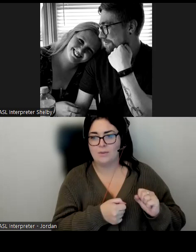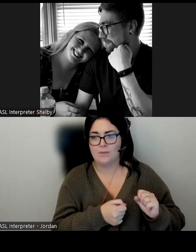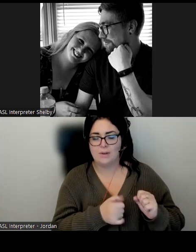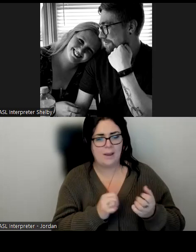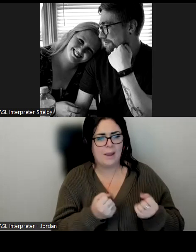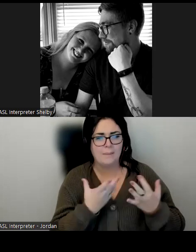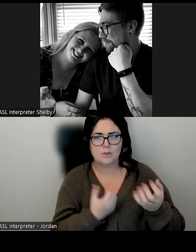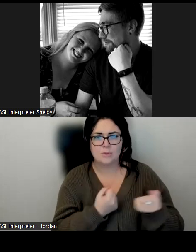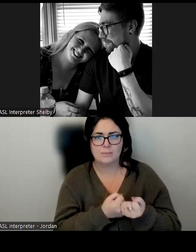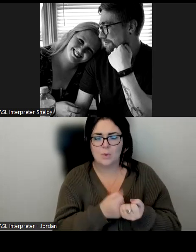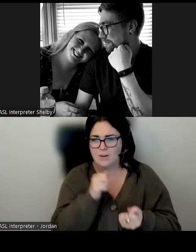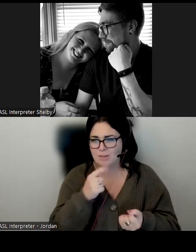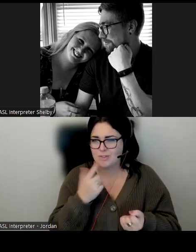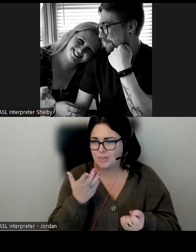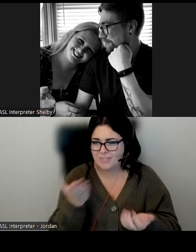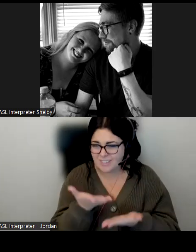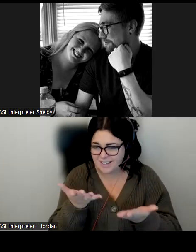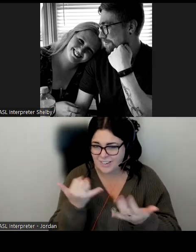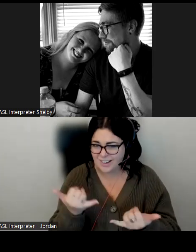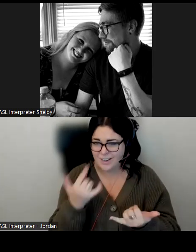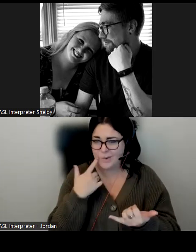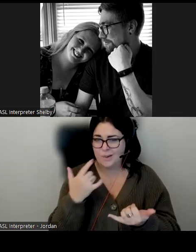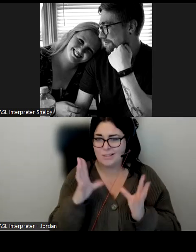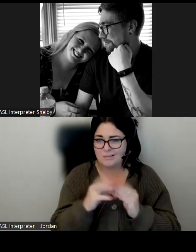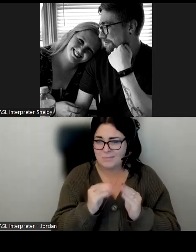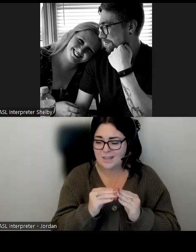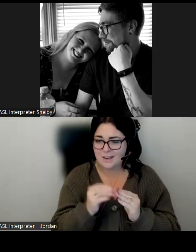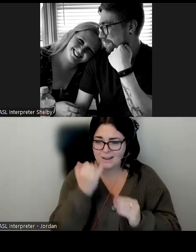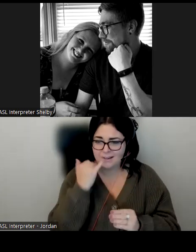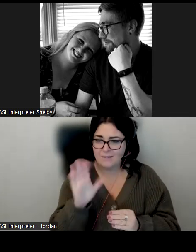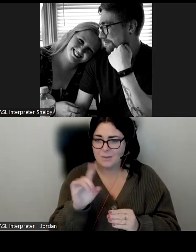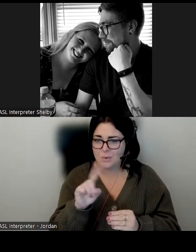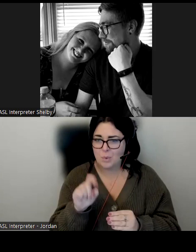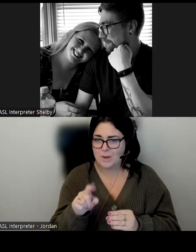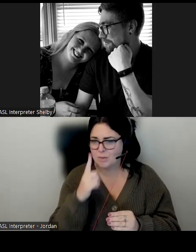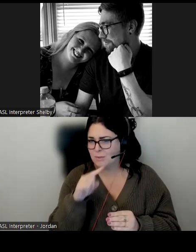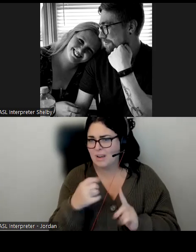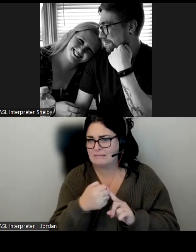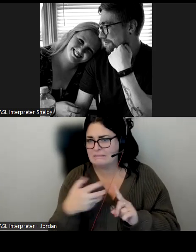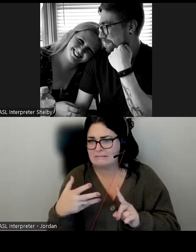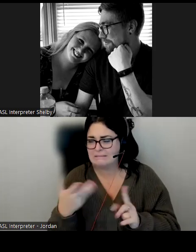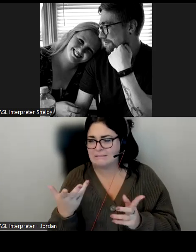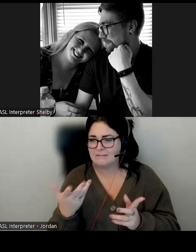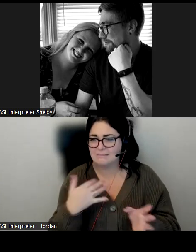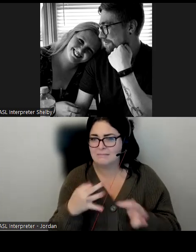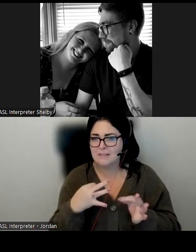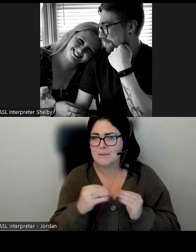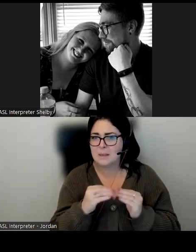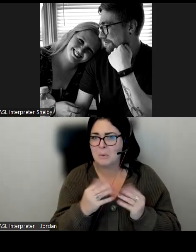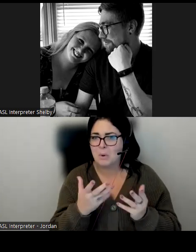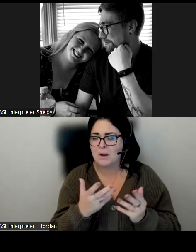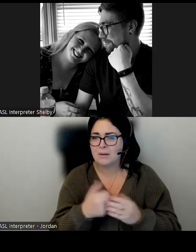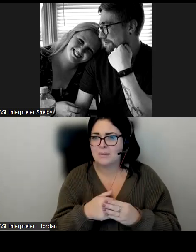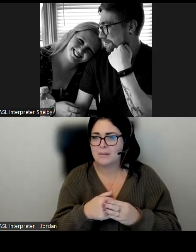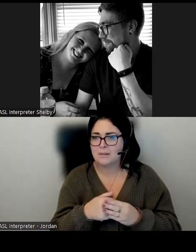So I'm not sure if you're on the line or on our call. If you've asked that question, would you be able to come off, unmute yourself,